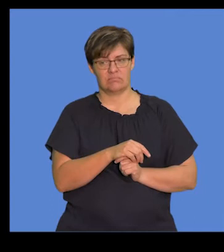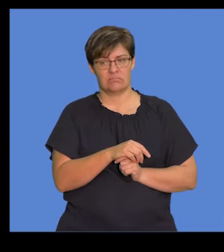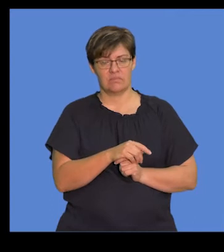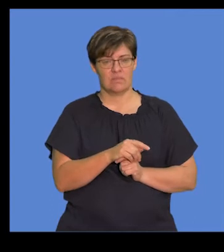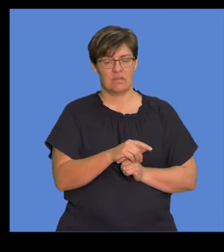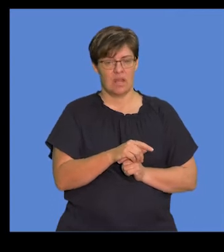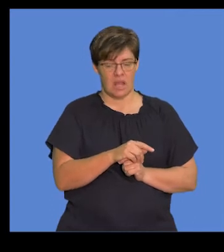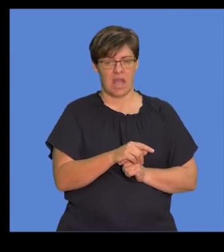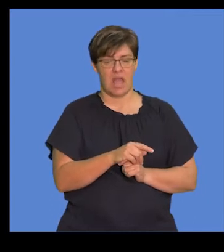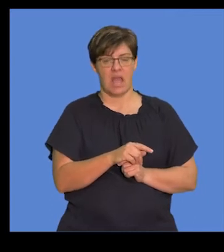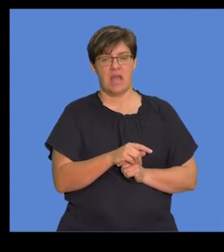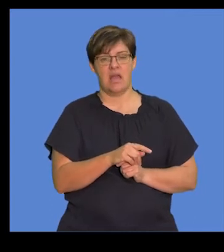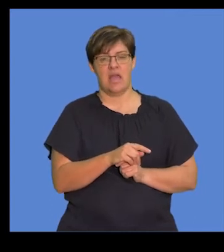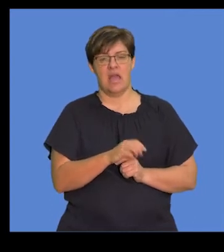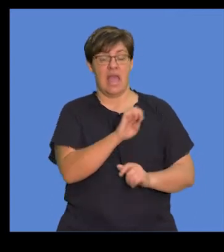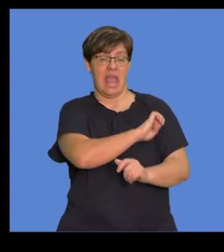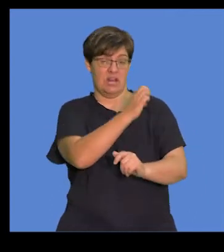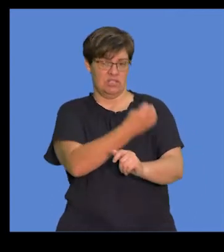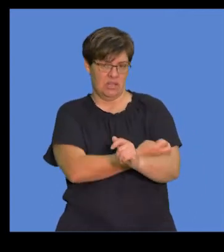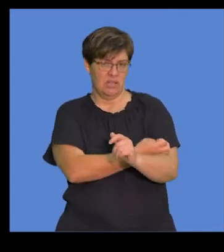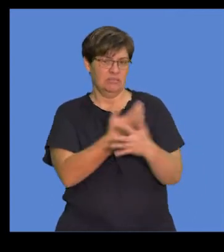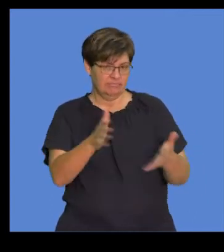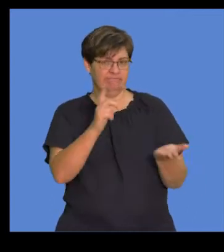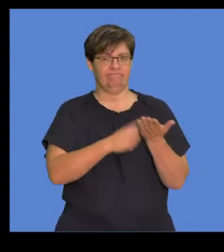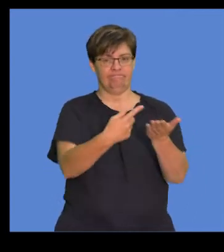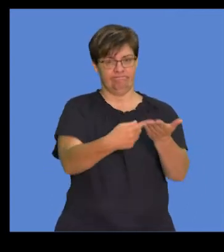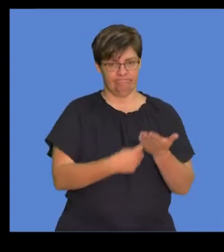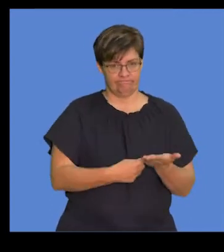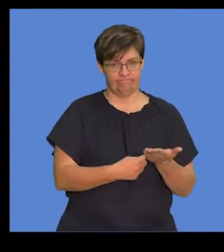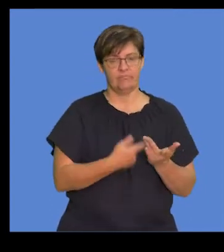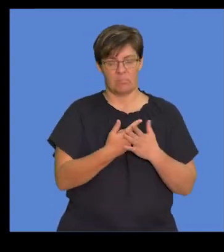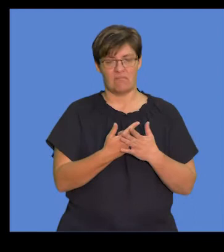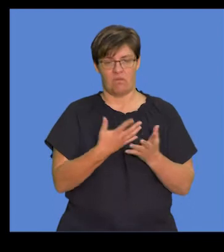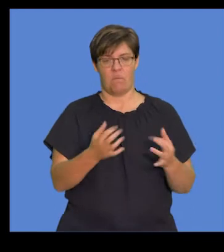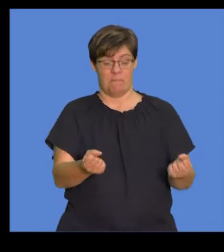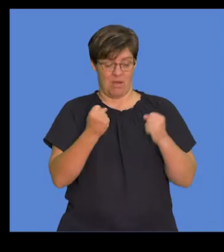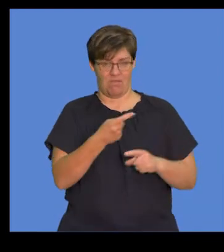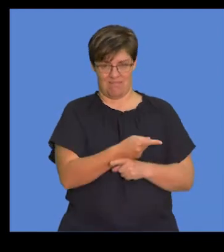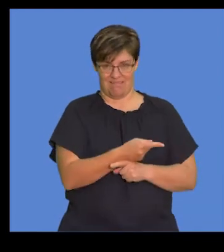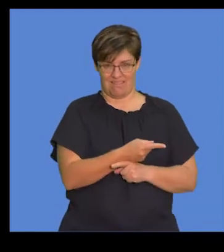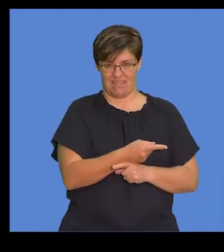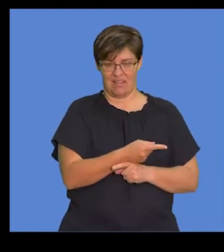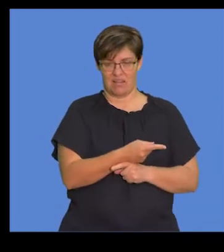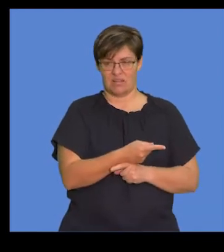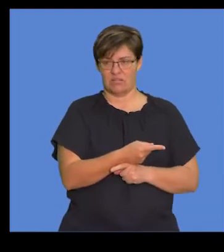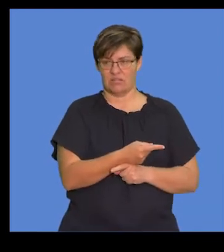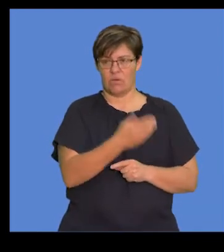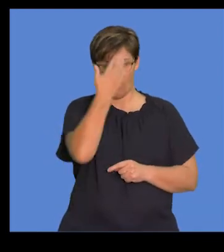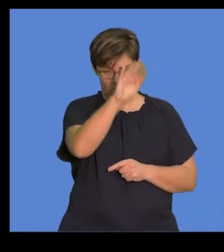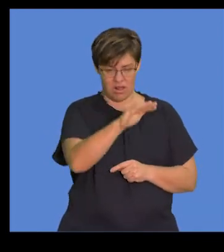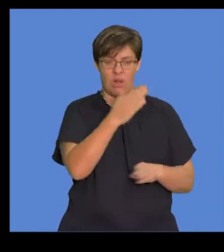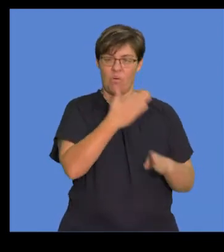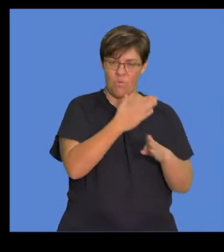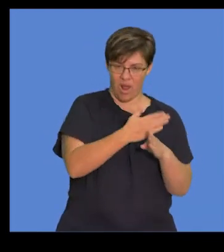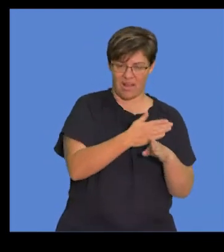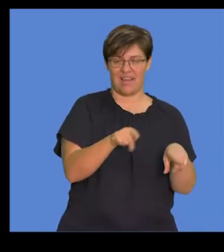with energy, okay, which you would have discussed in as far as power is concerned. This has got to do with energy. You